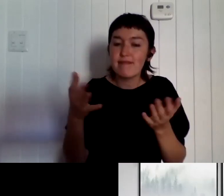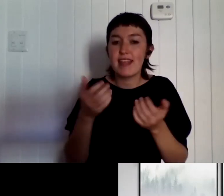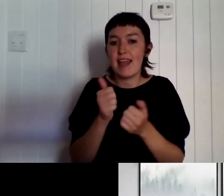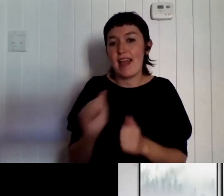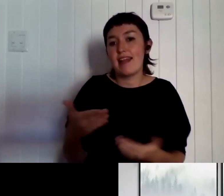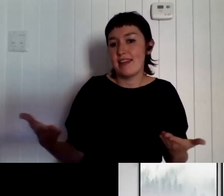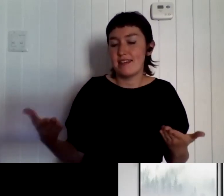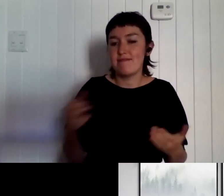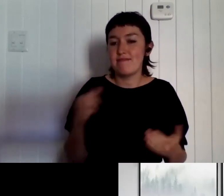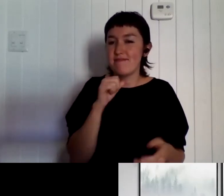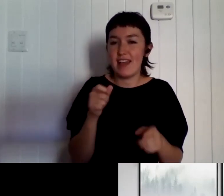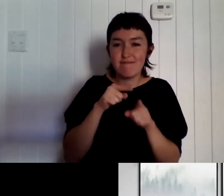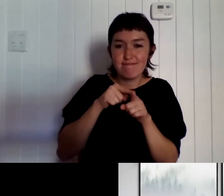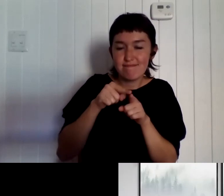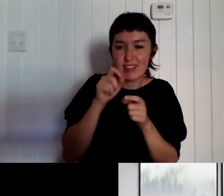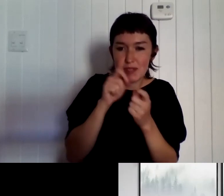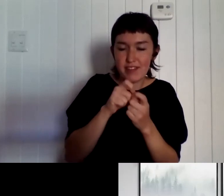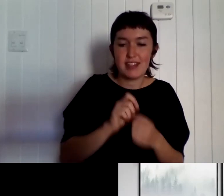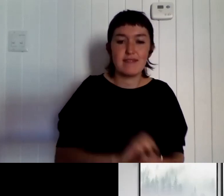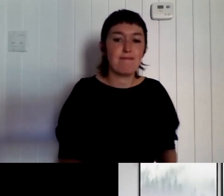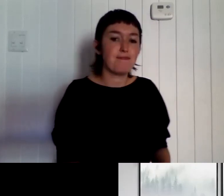still want to say it. What do you tell everybody?